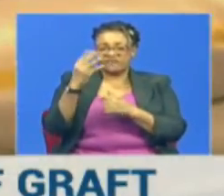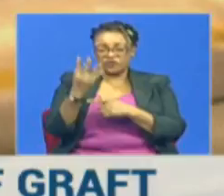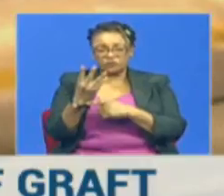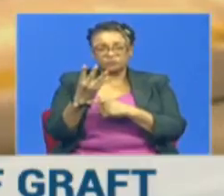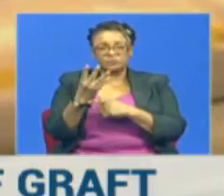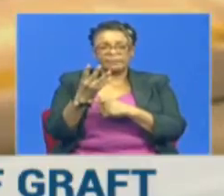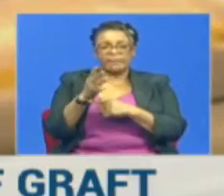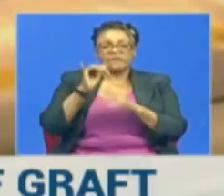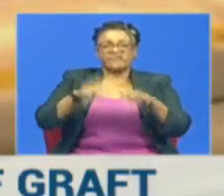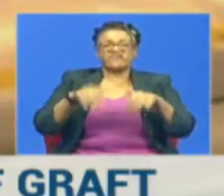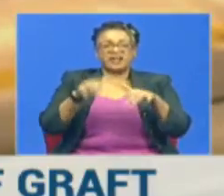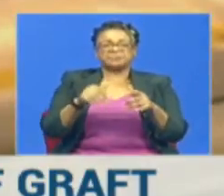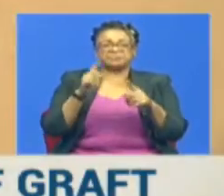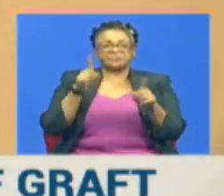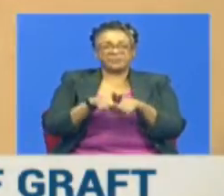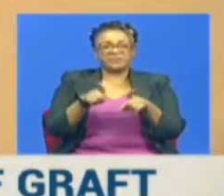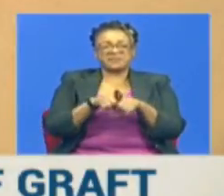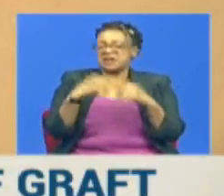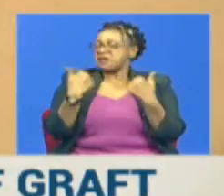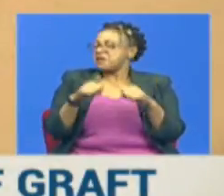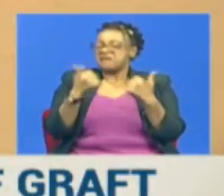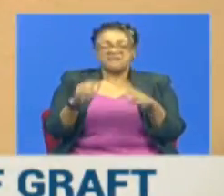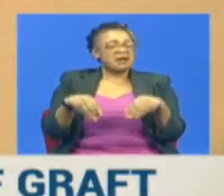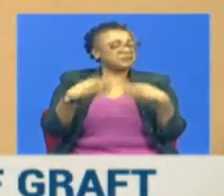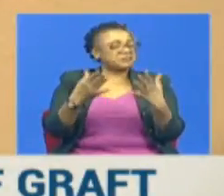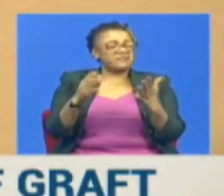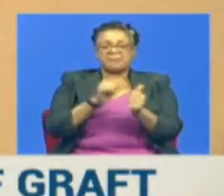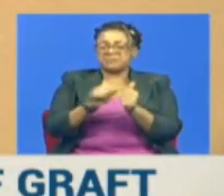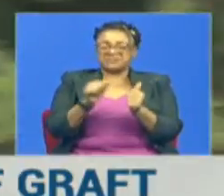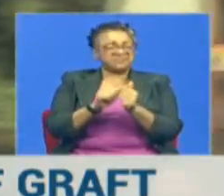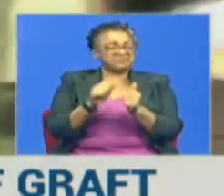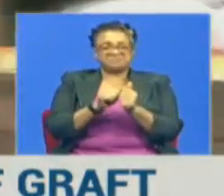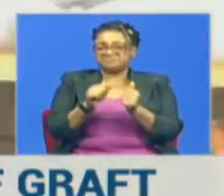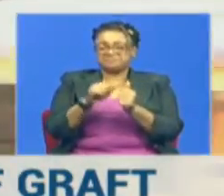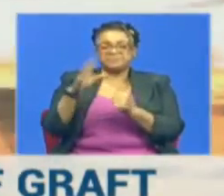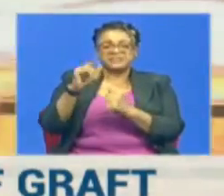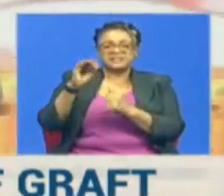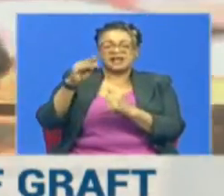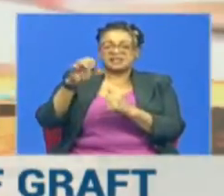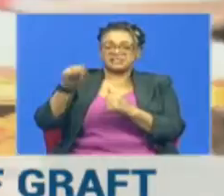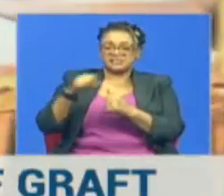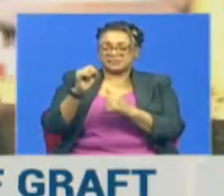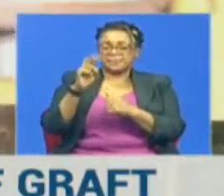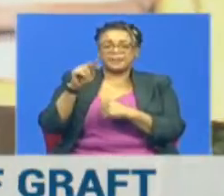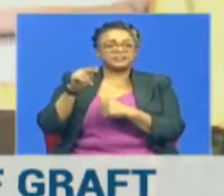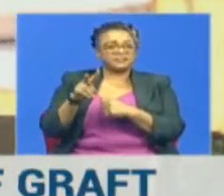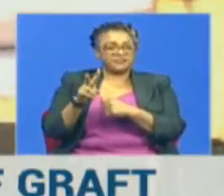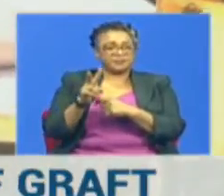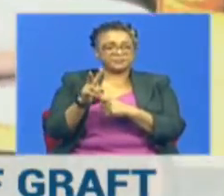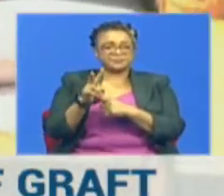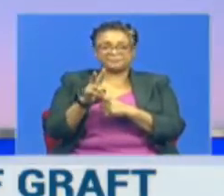The firm, however, never supplied the maize. Silas Apollo, NTV.